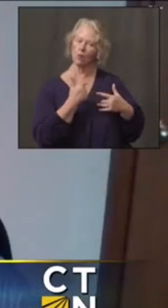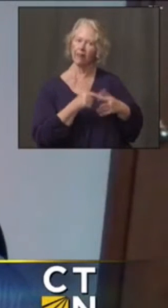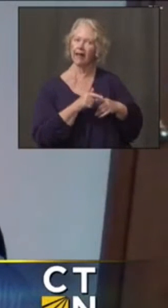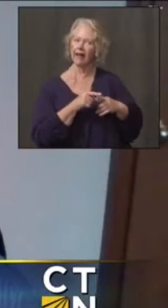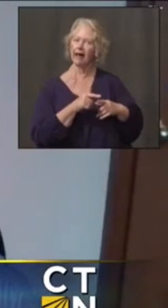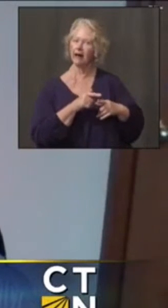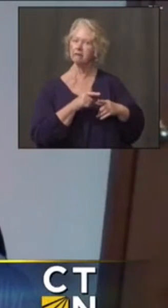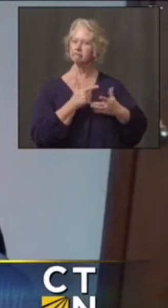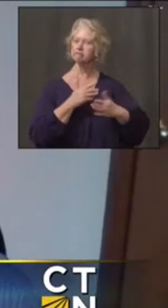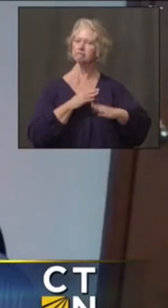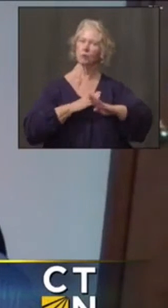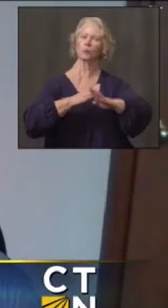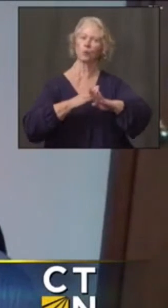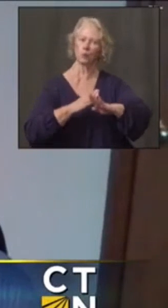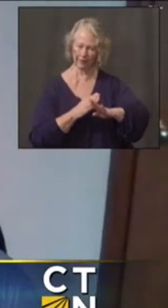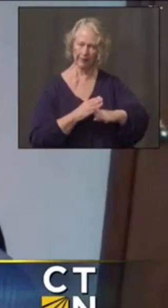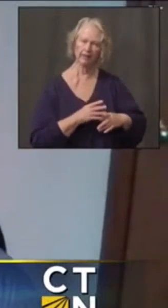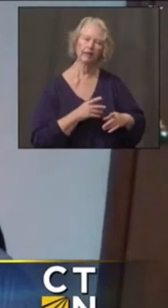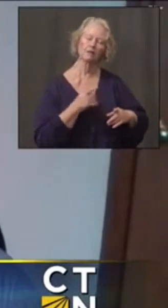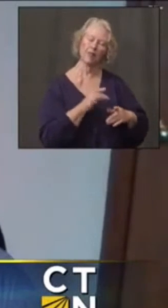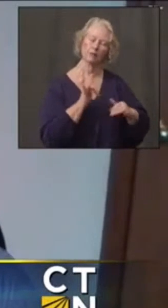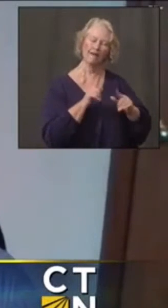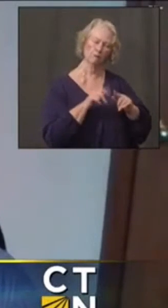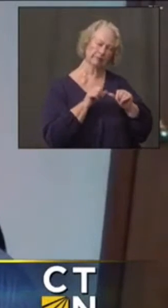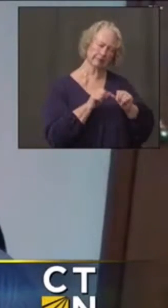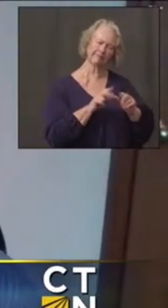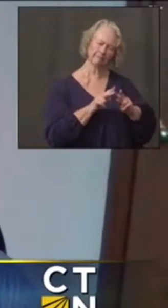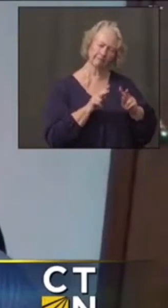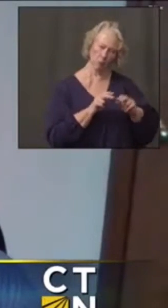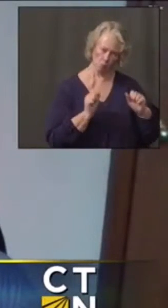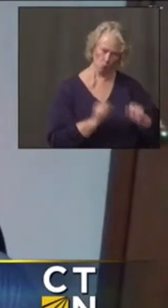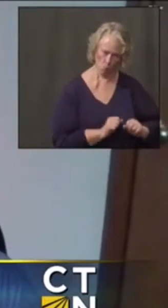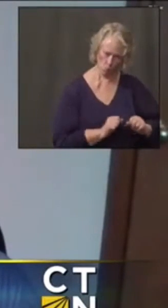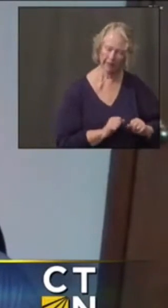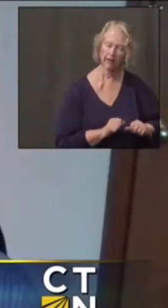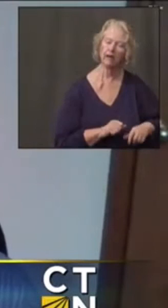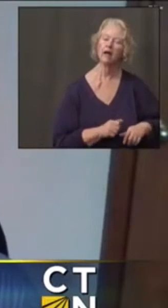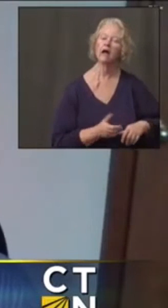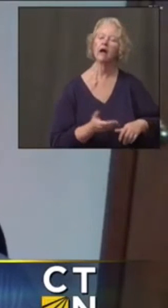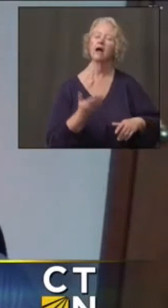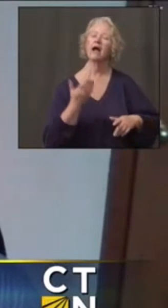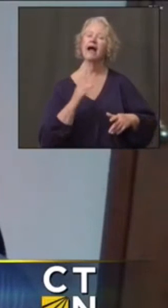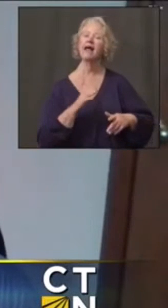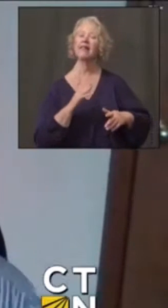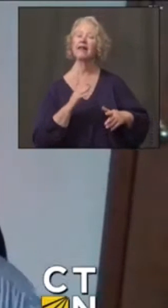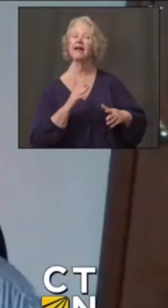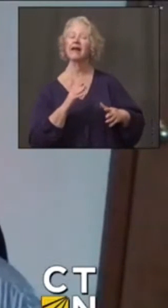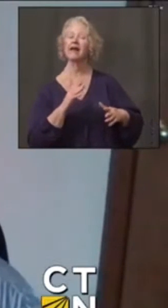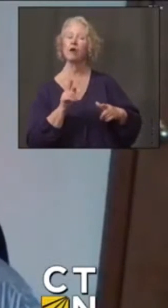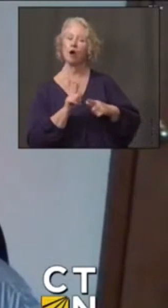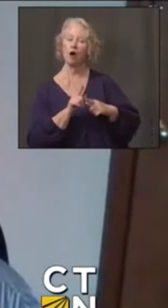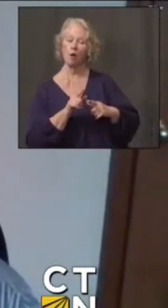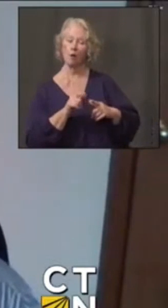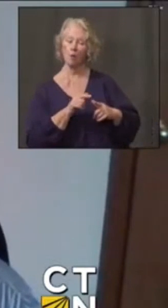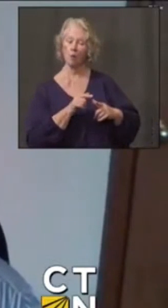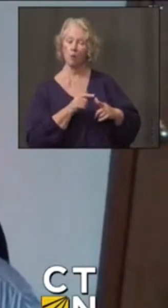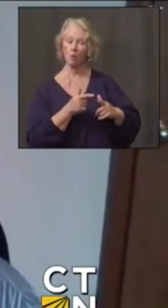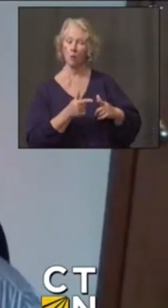response. And so there's that component. And then in the subsequent preparation, it's mixed with some